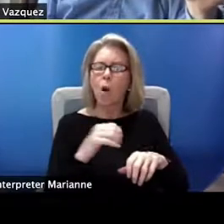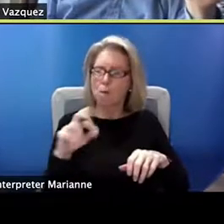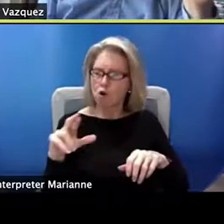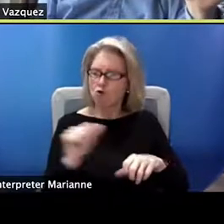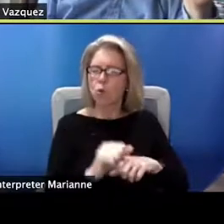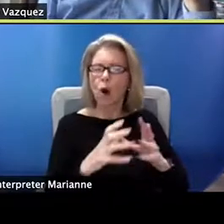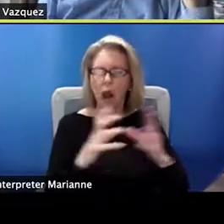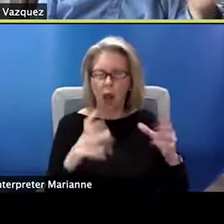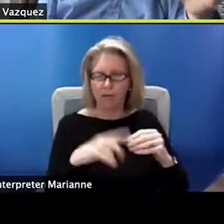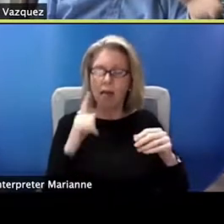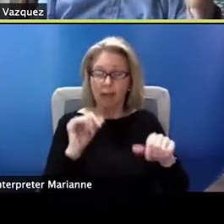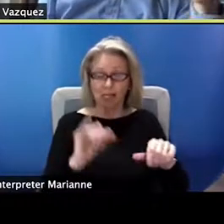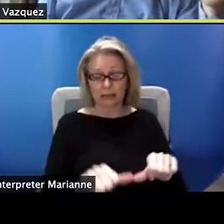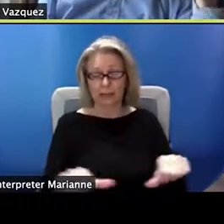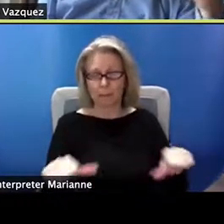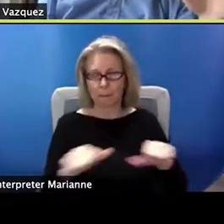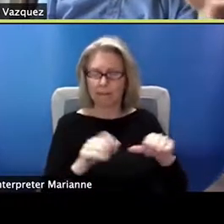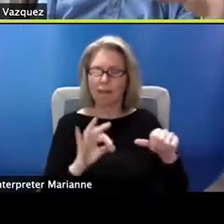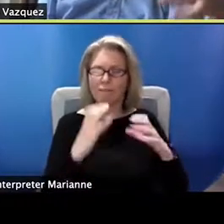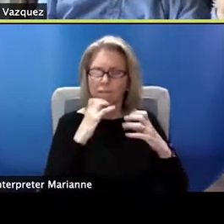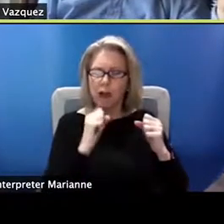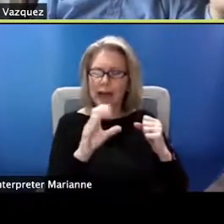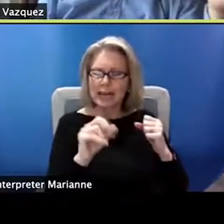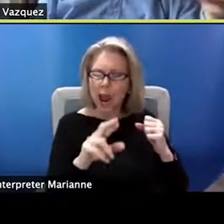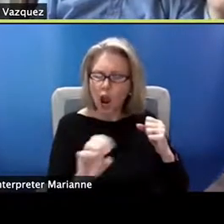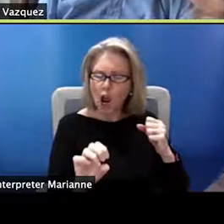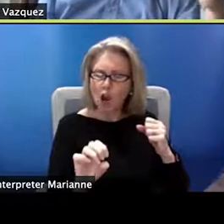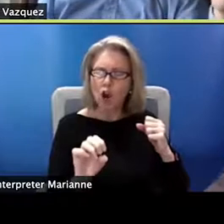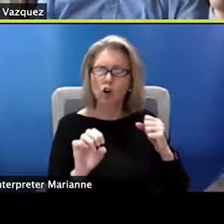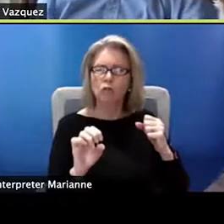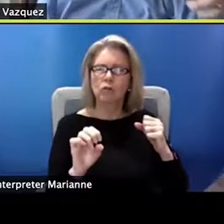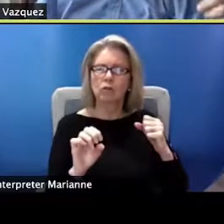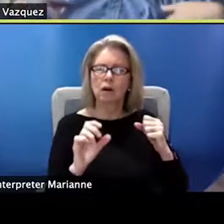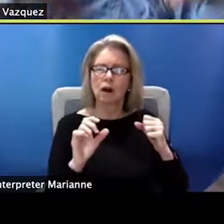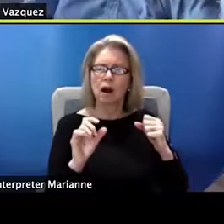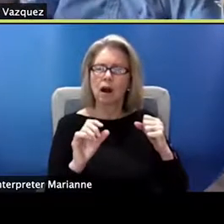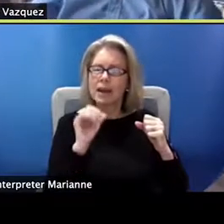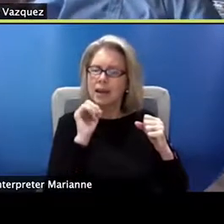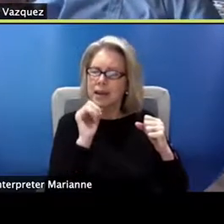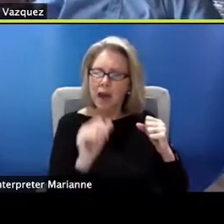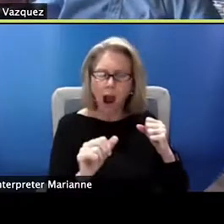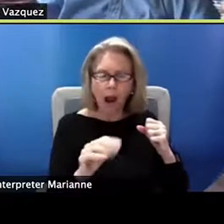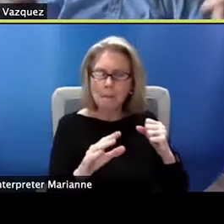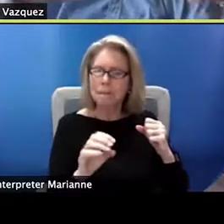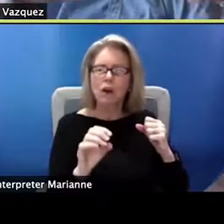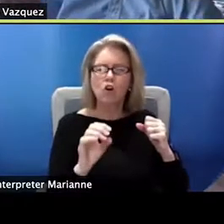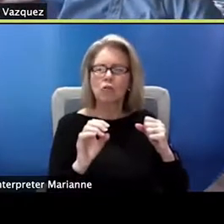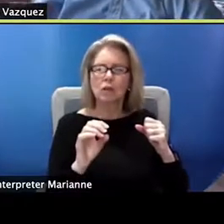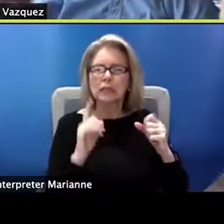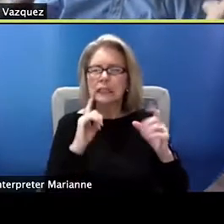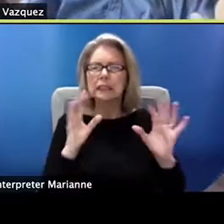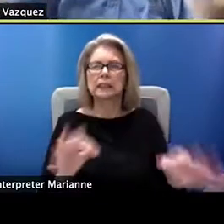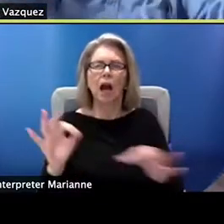that space as a space of care, of allowing, a bit like Emeka saying, not designing the world or designing